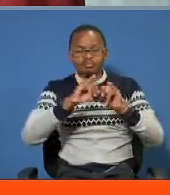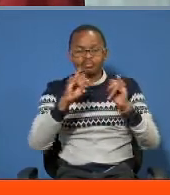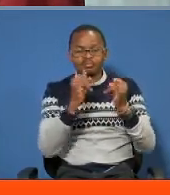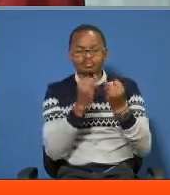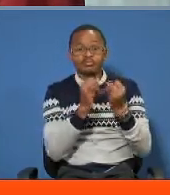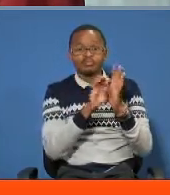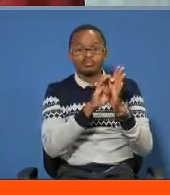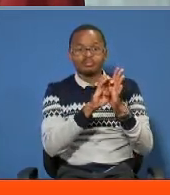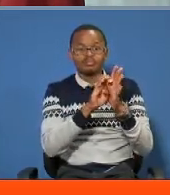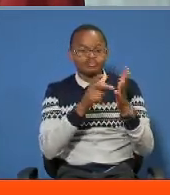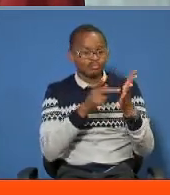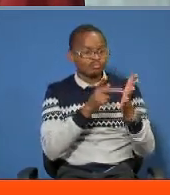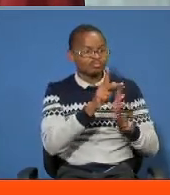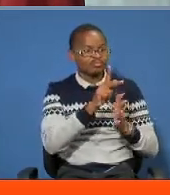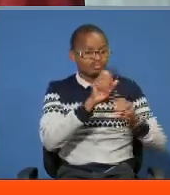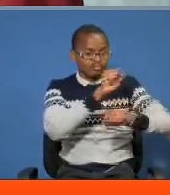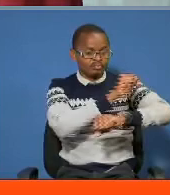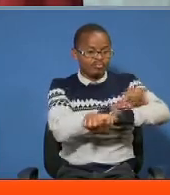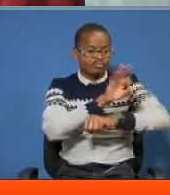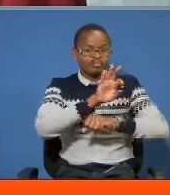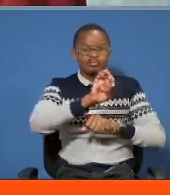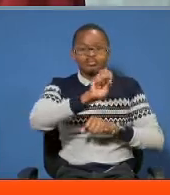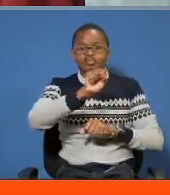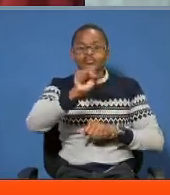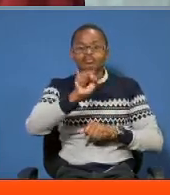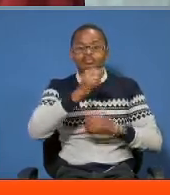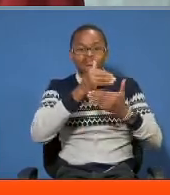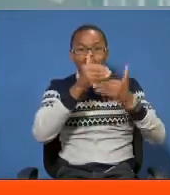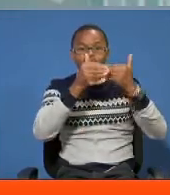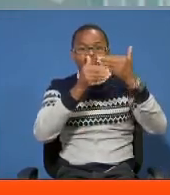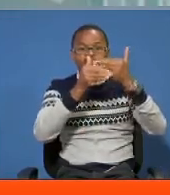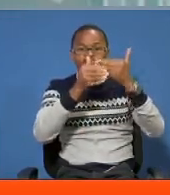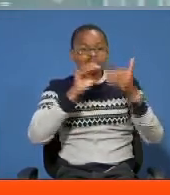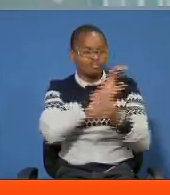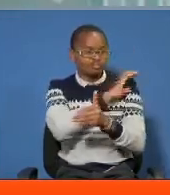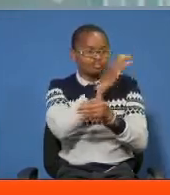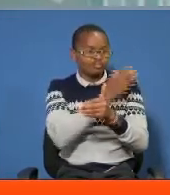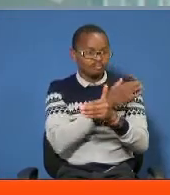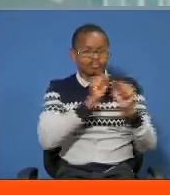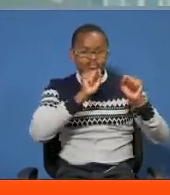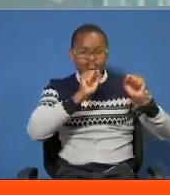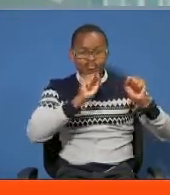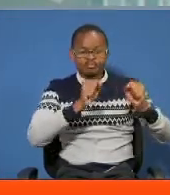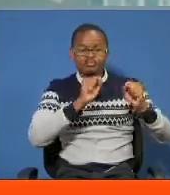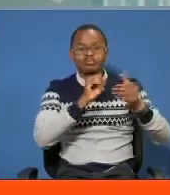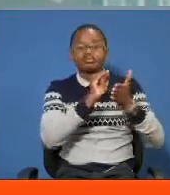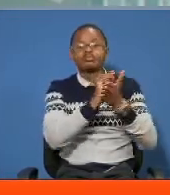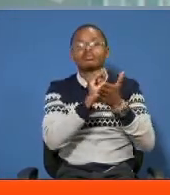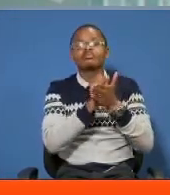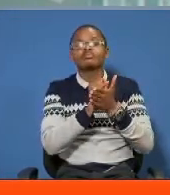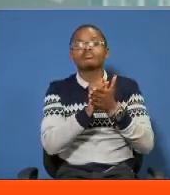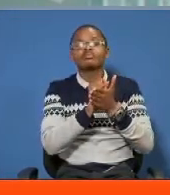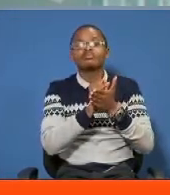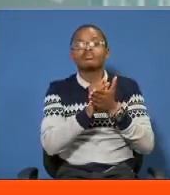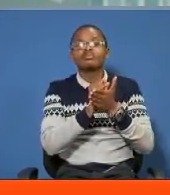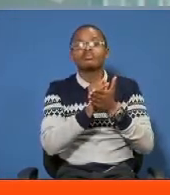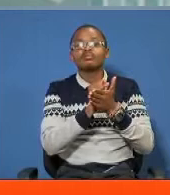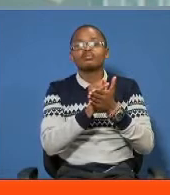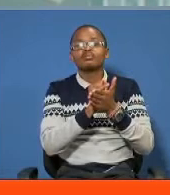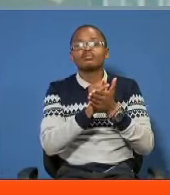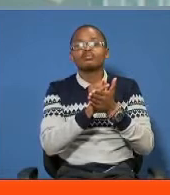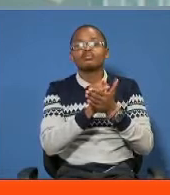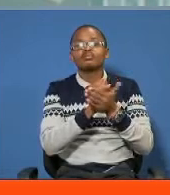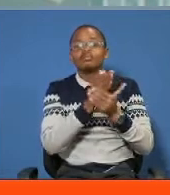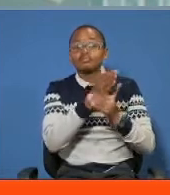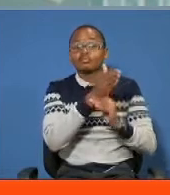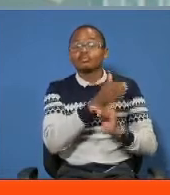public institution, for example, you're paying school fees this much, but they're building capacity, so the government kind of subsidizes that, all right?